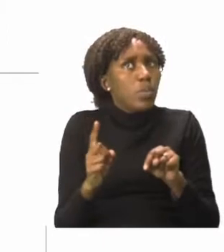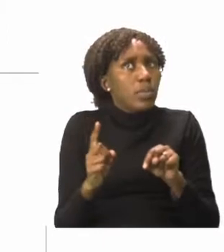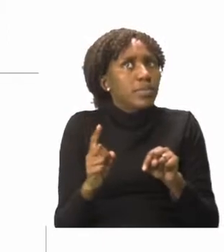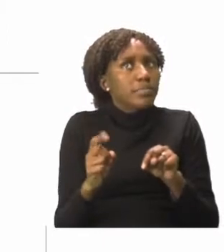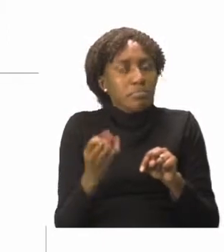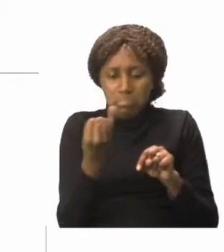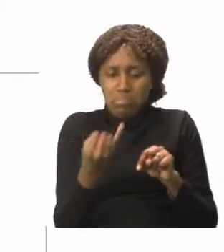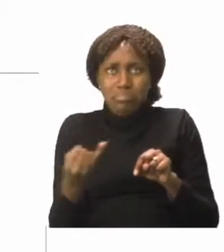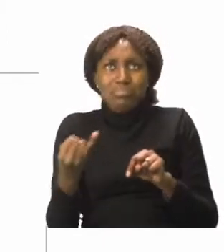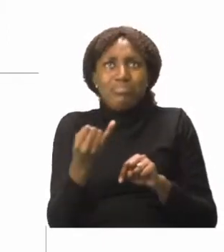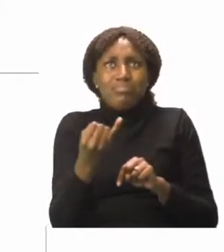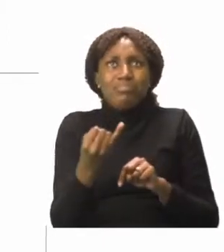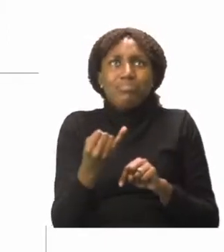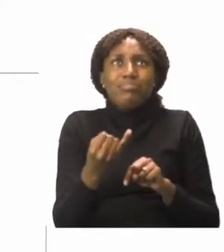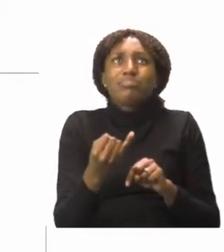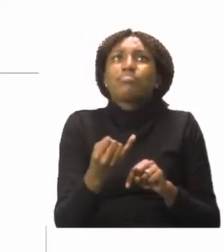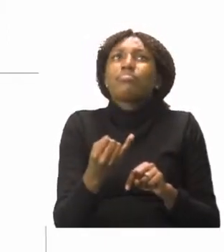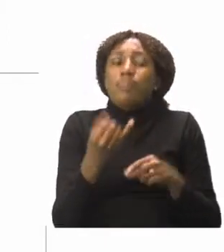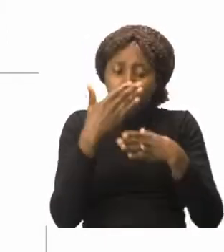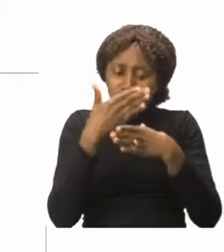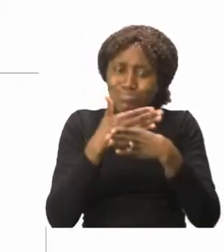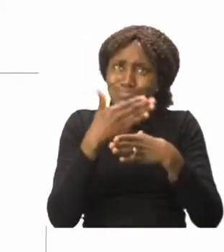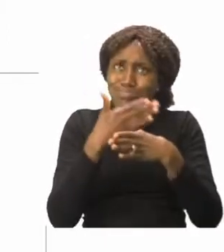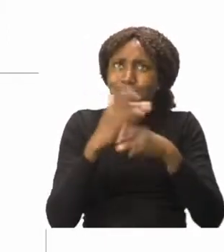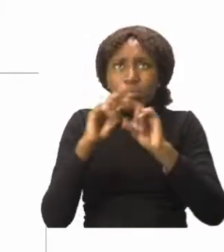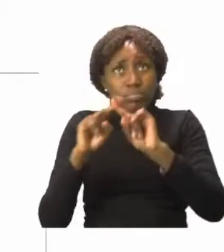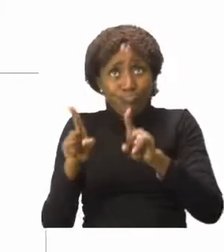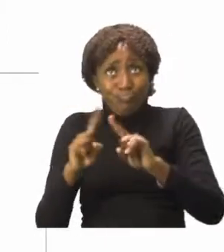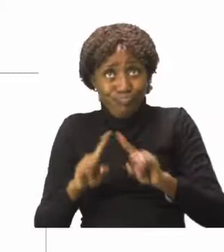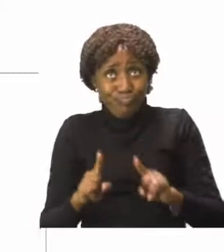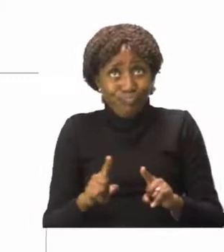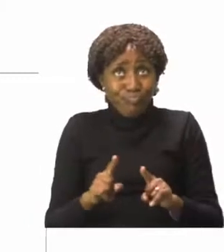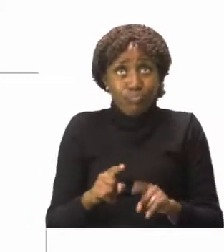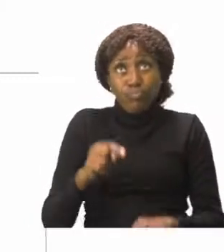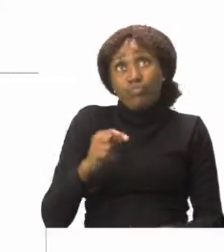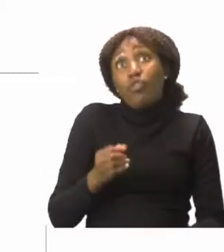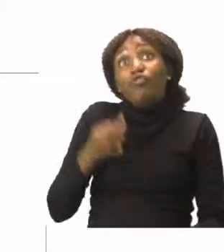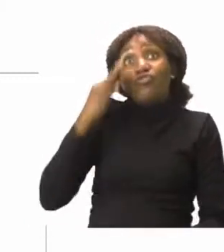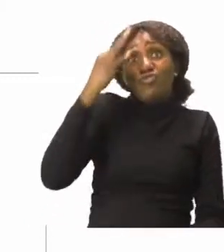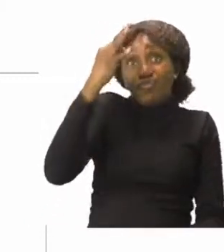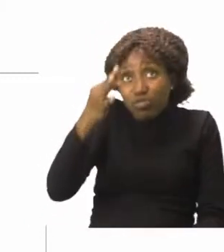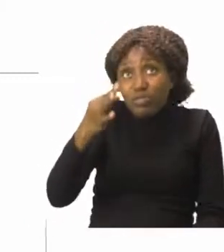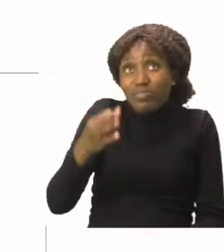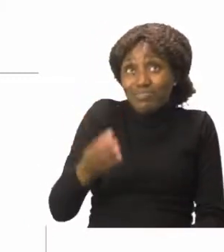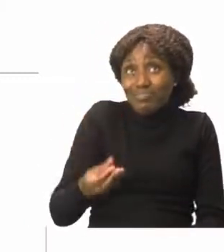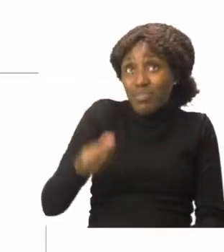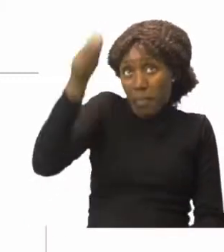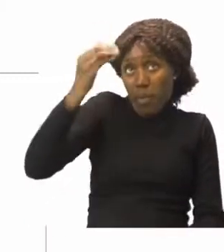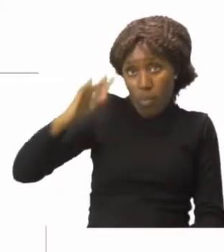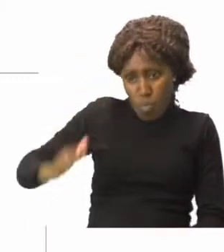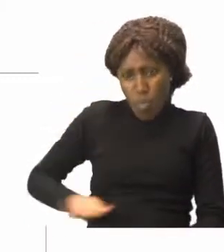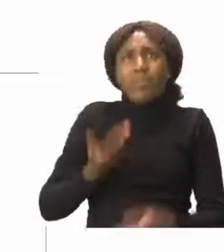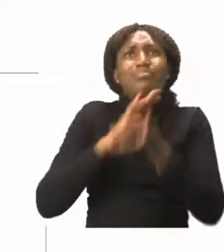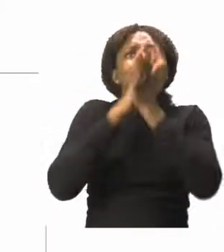food, we are going to draw the occupation we want to be one day. Now, I know some of